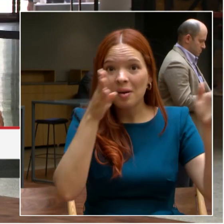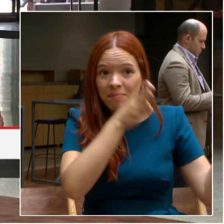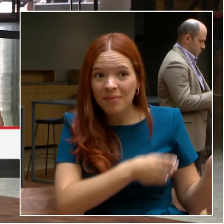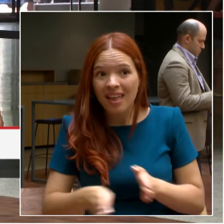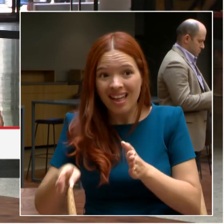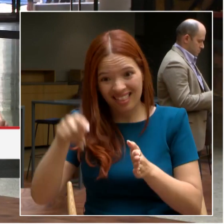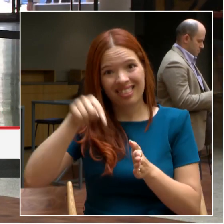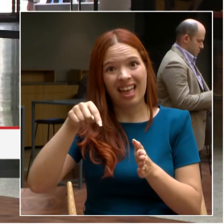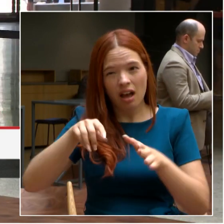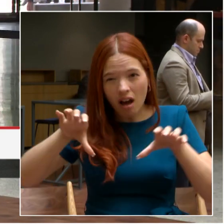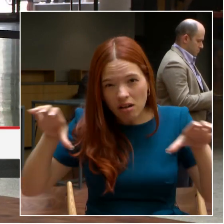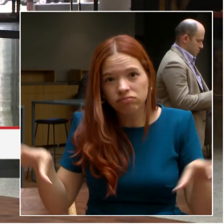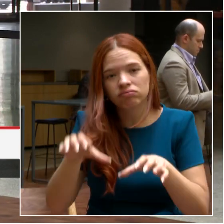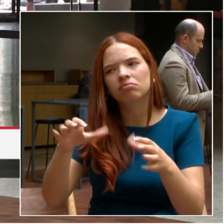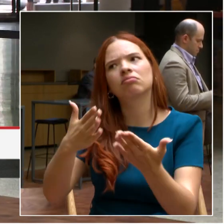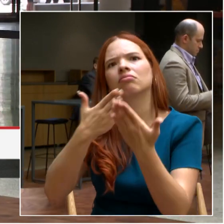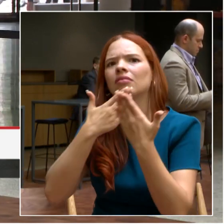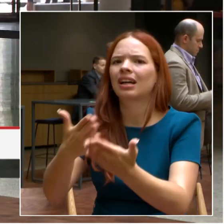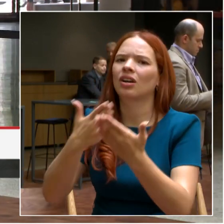round of applause.